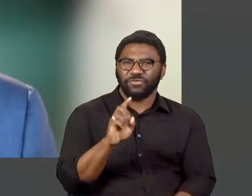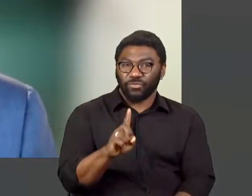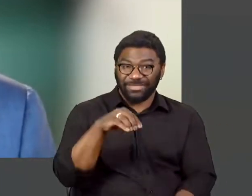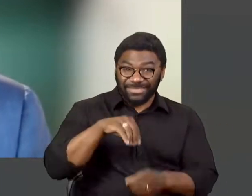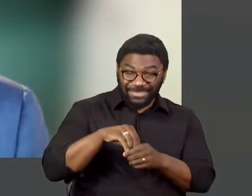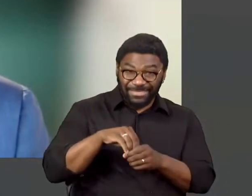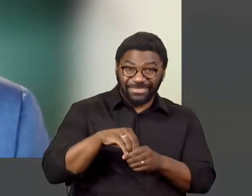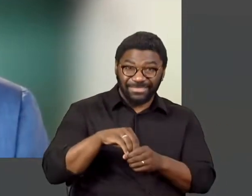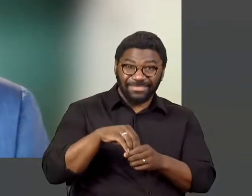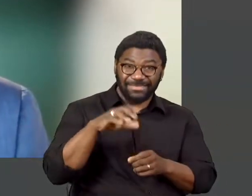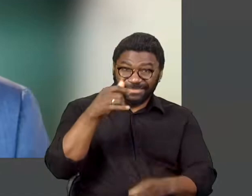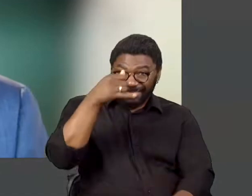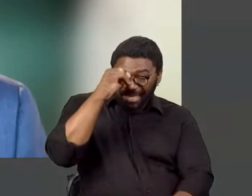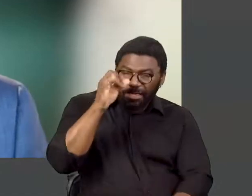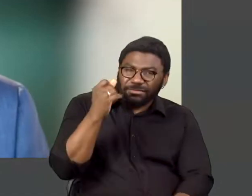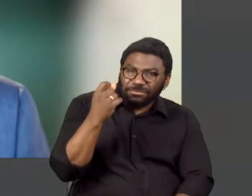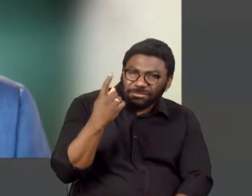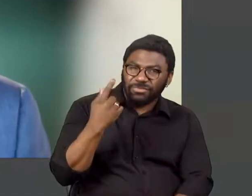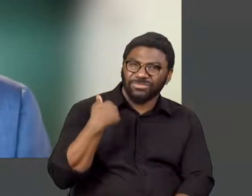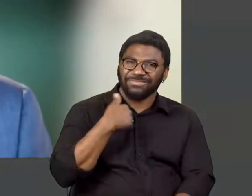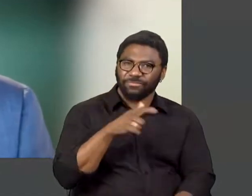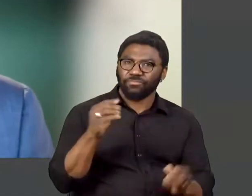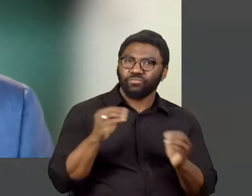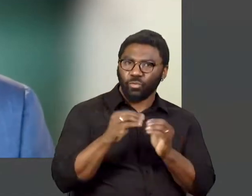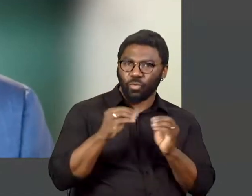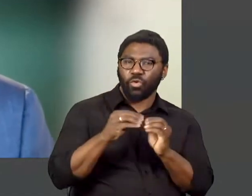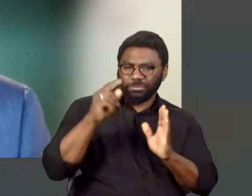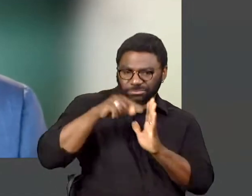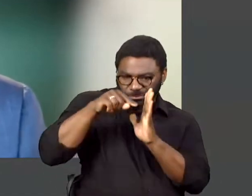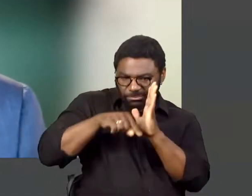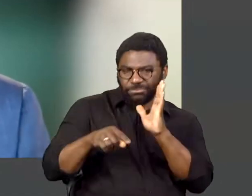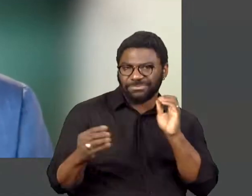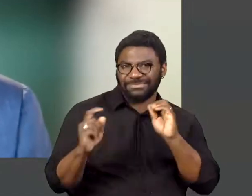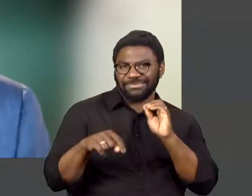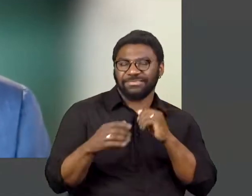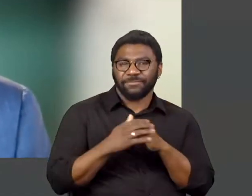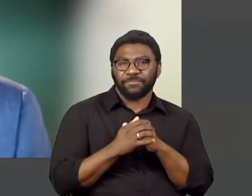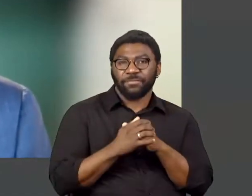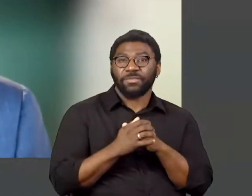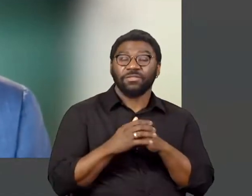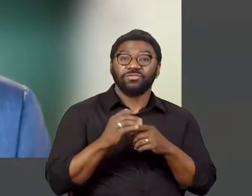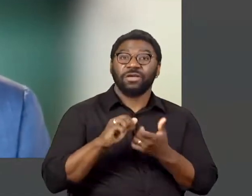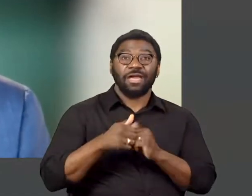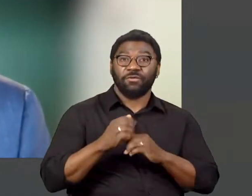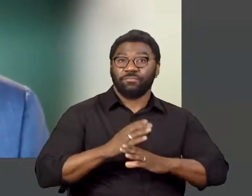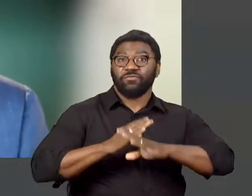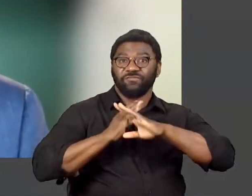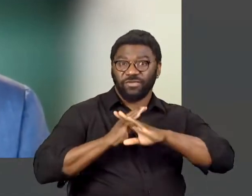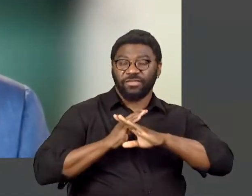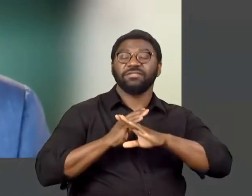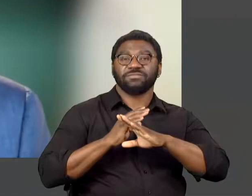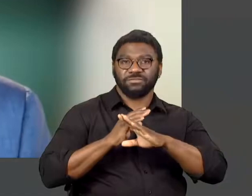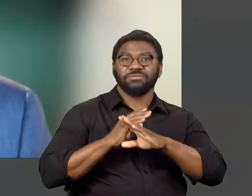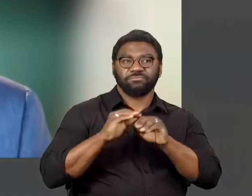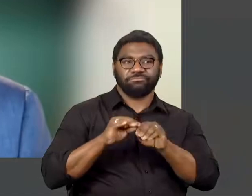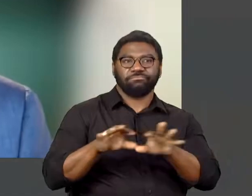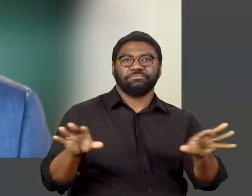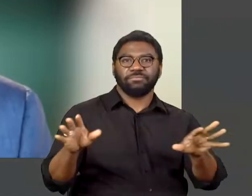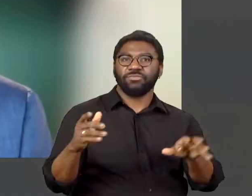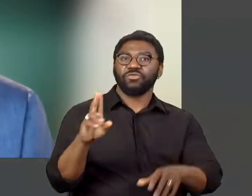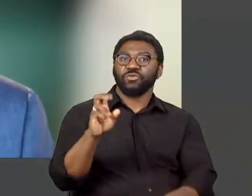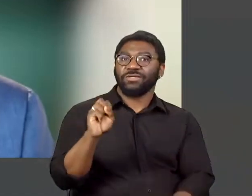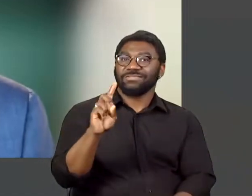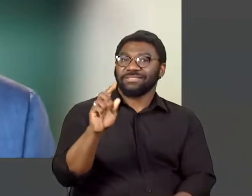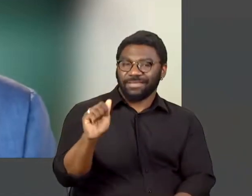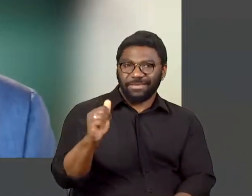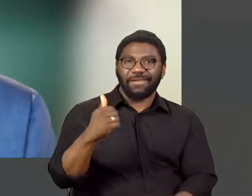know and need to learn. To help prevent the spread of H5N1 and to help us learn more about the disease, USDA put in place a